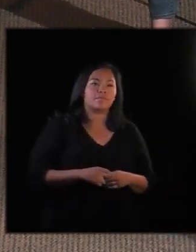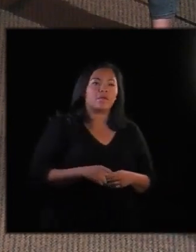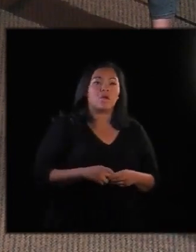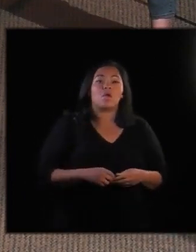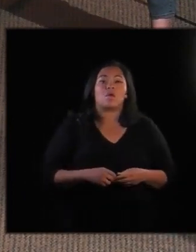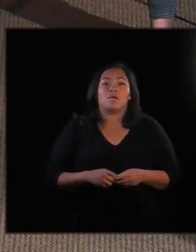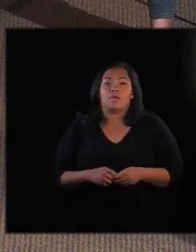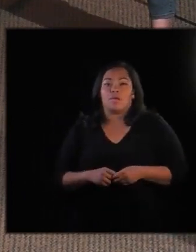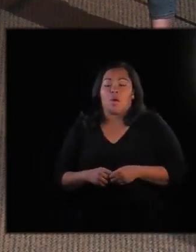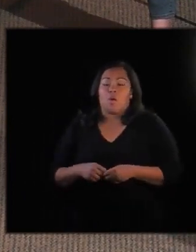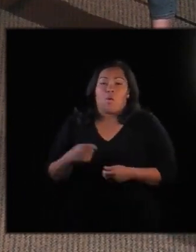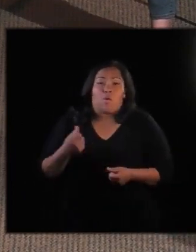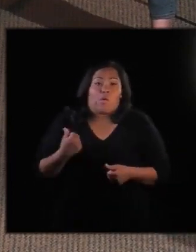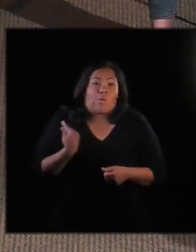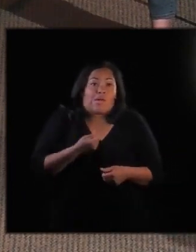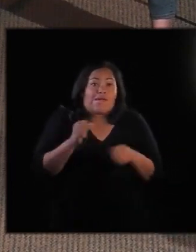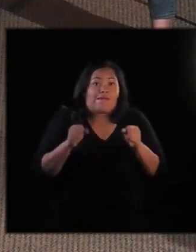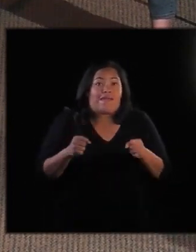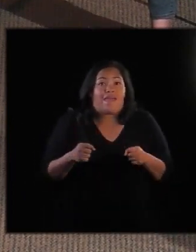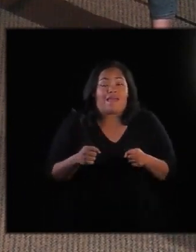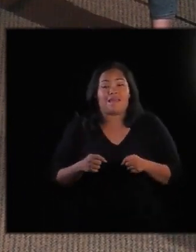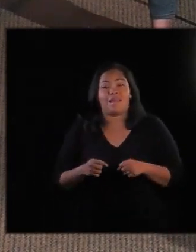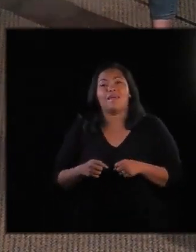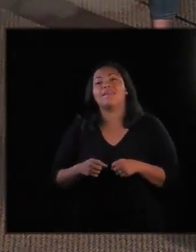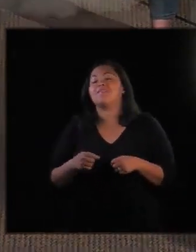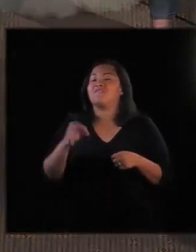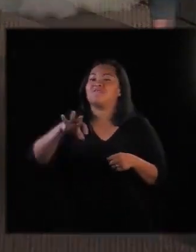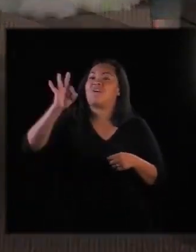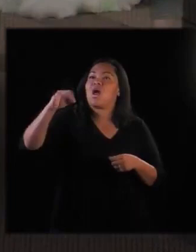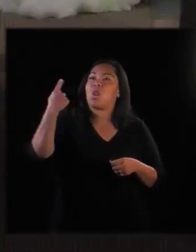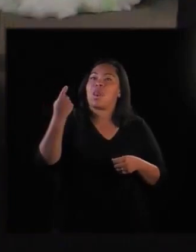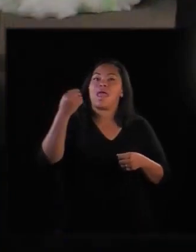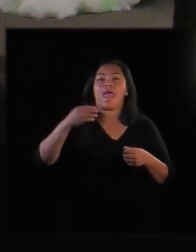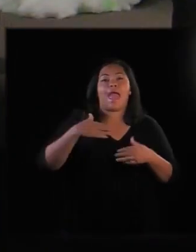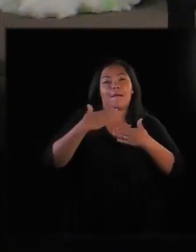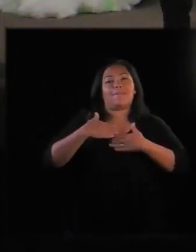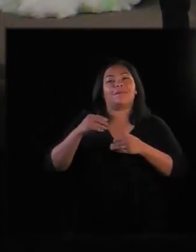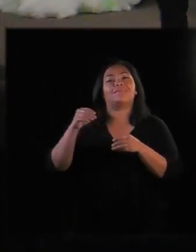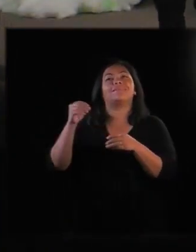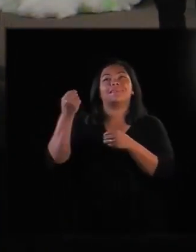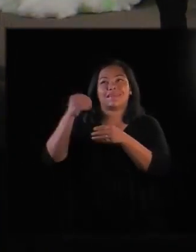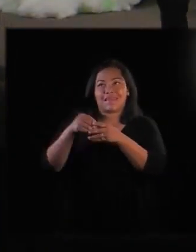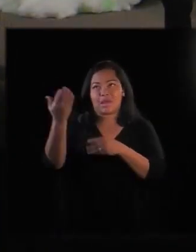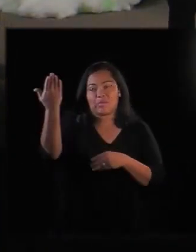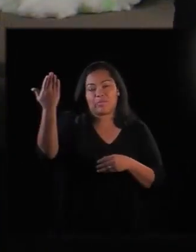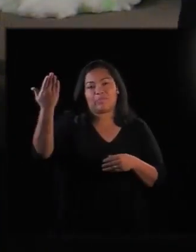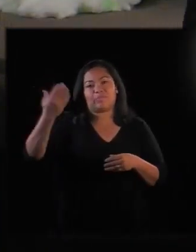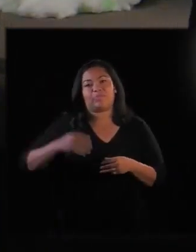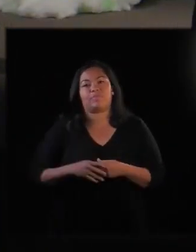We can search everywhere, but we can only find happiness in him.